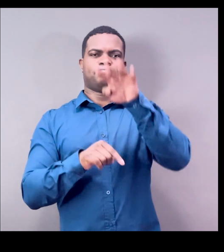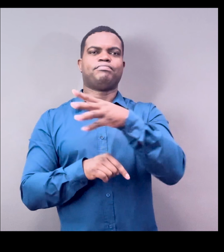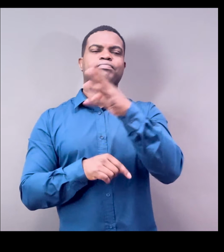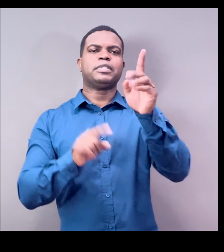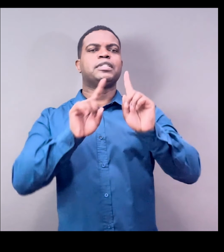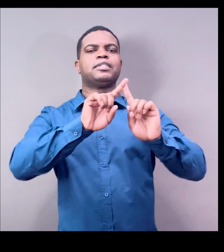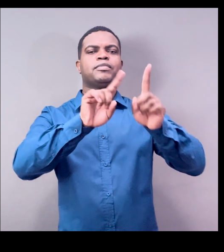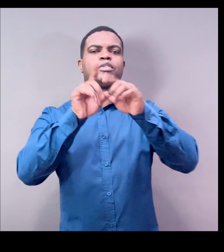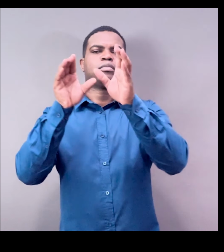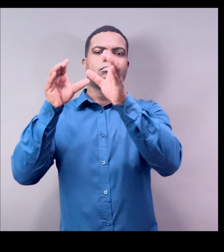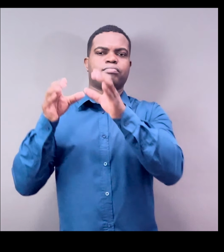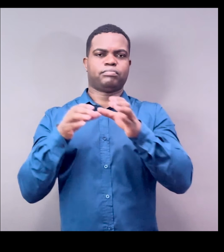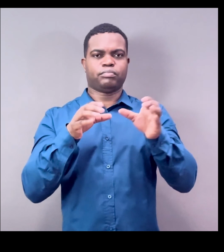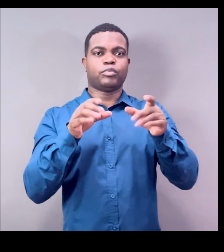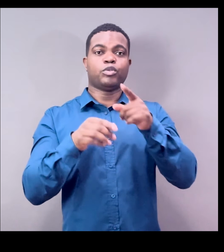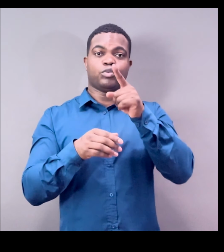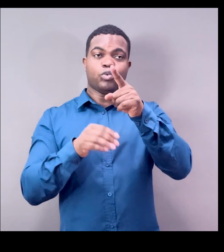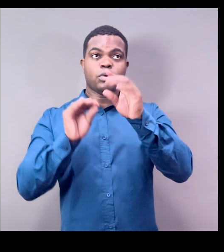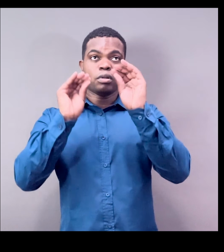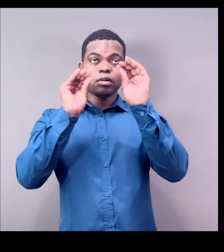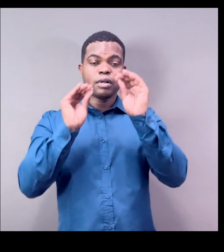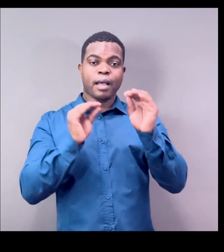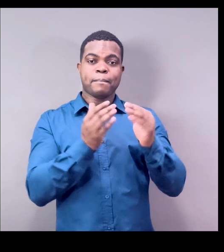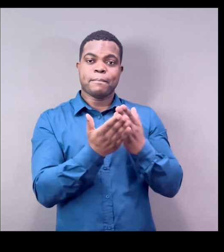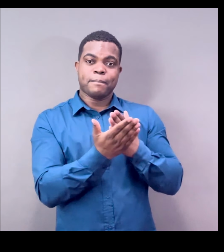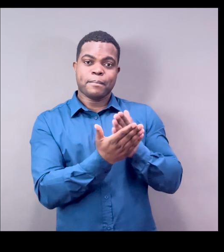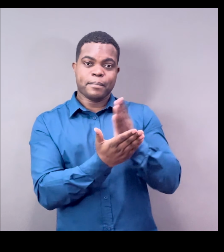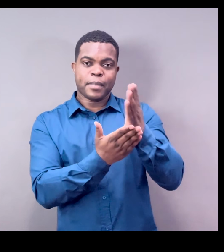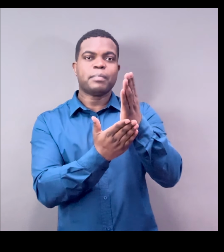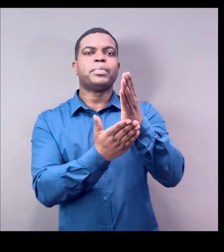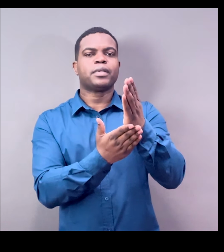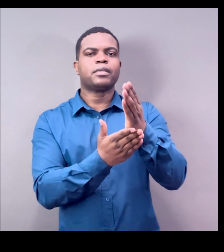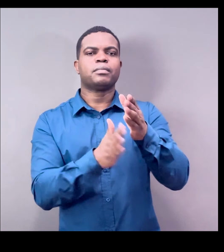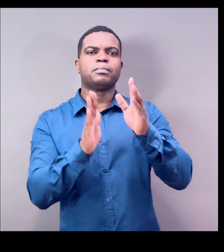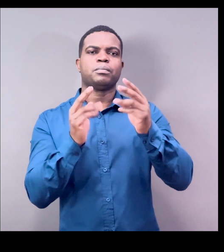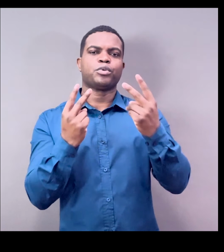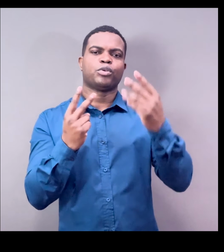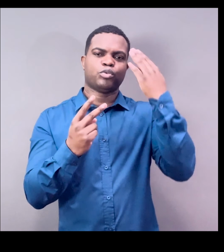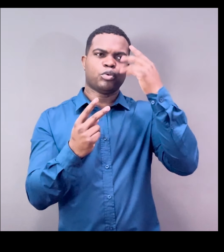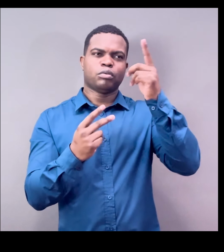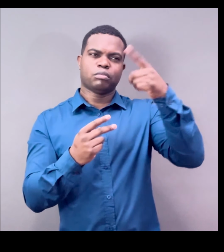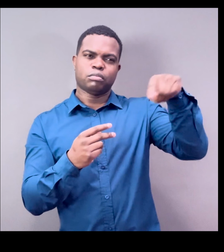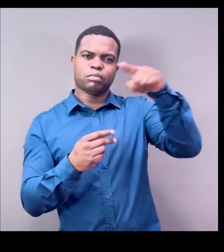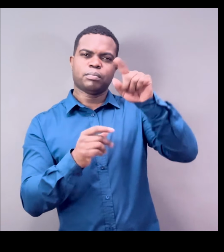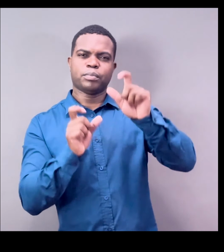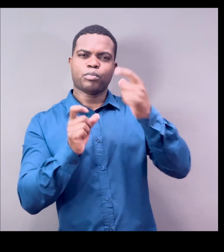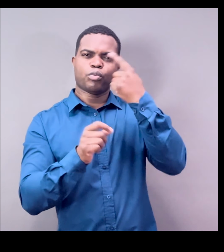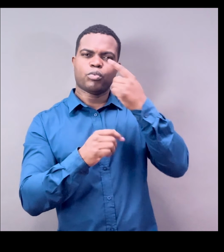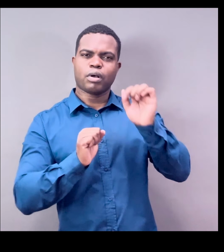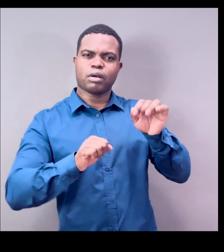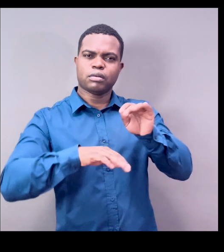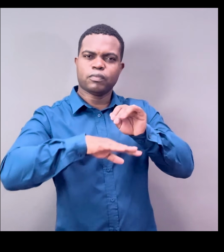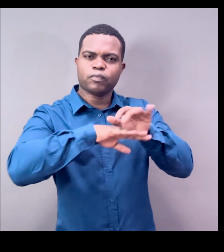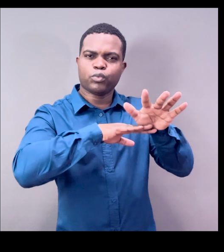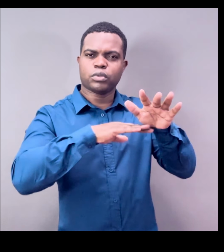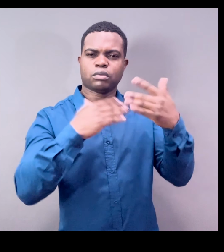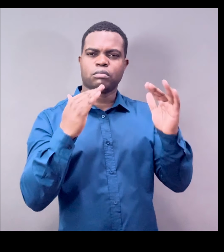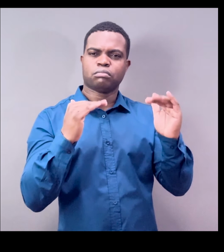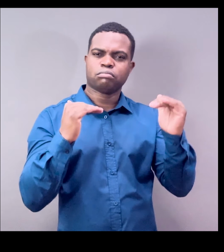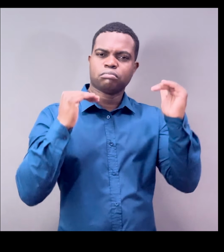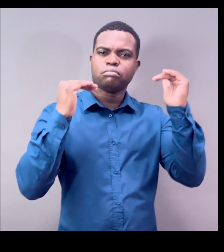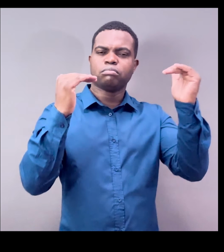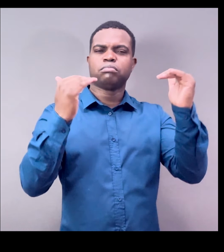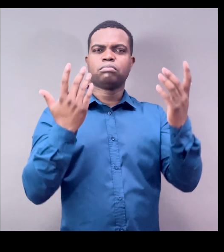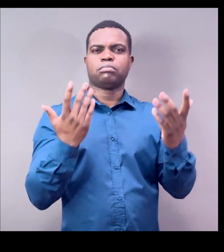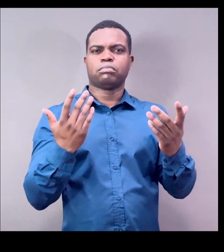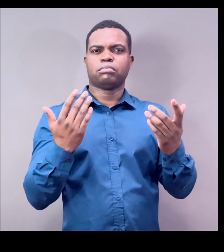stakeholders. And when mapping, you need to understand who are the people that has high influence, who are the people that